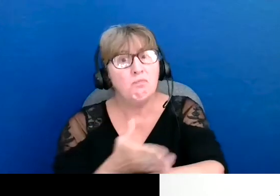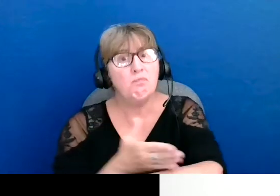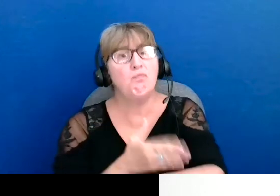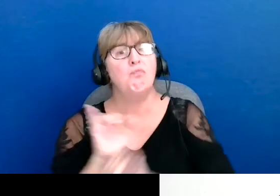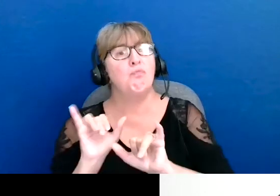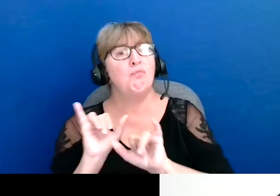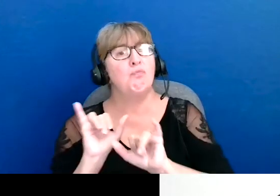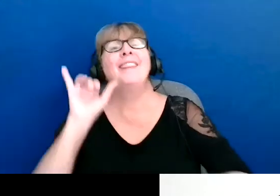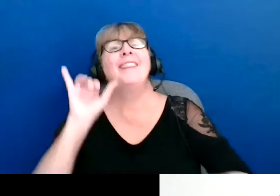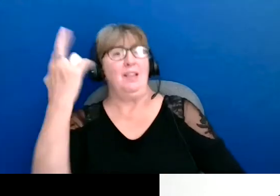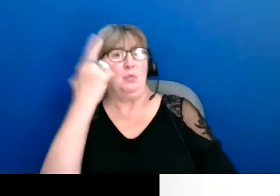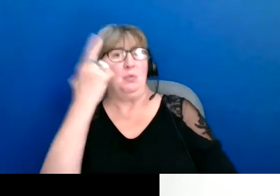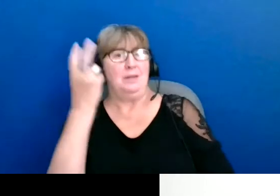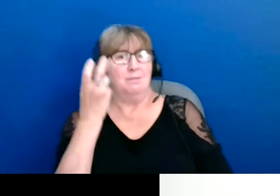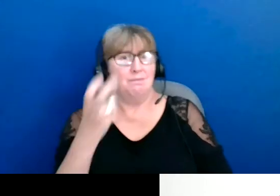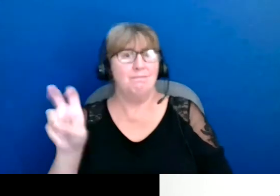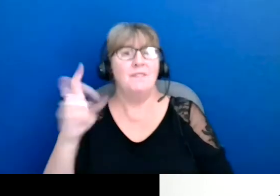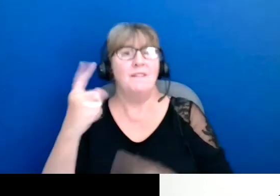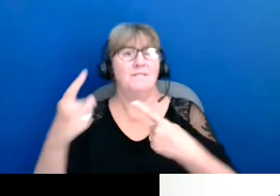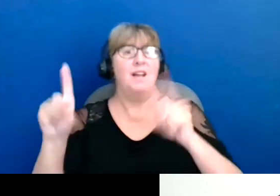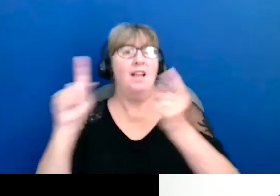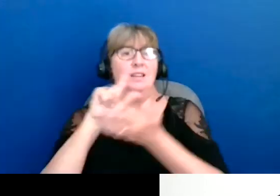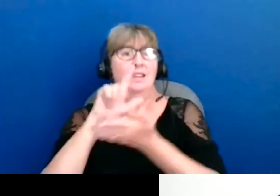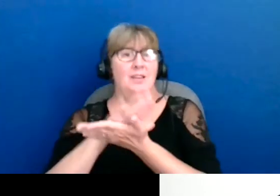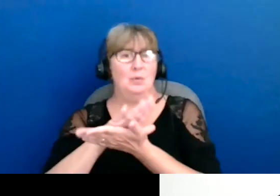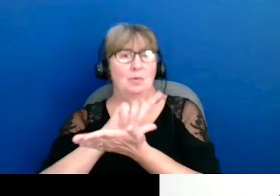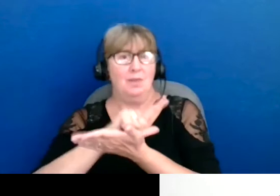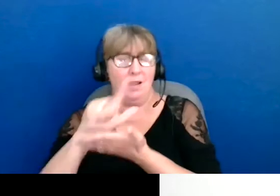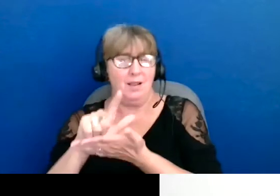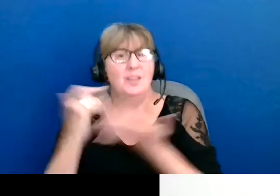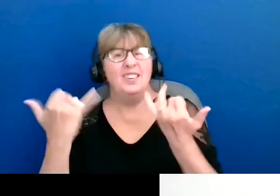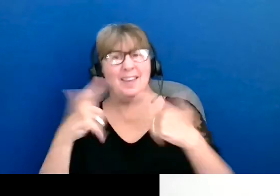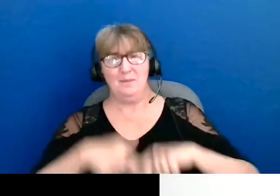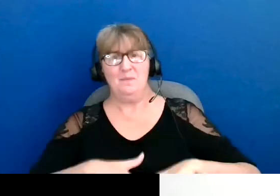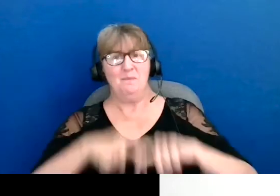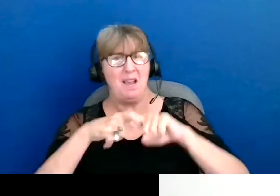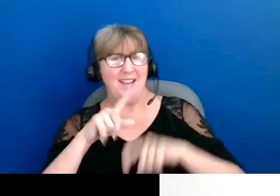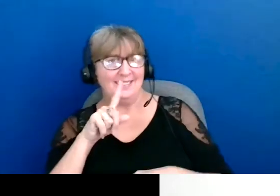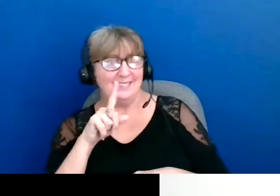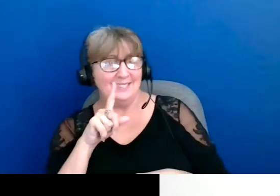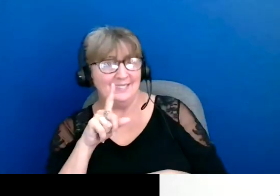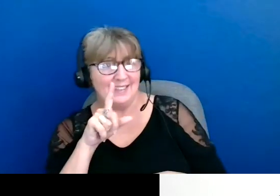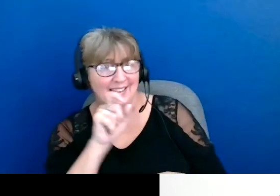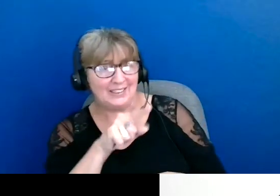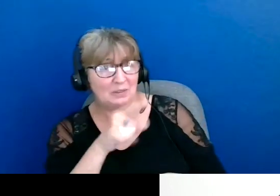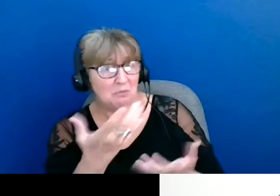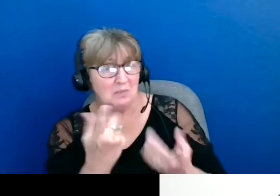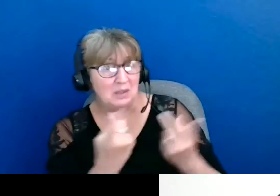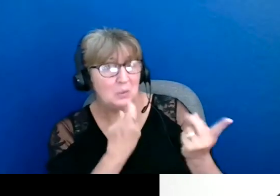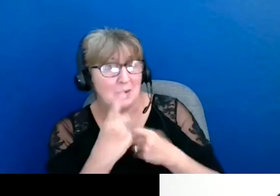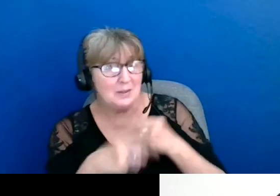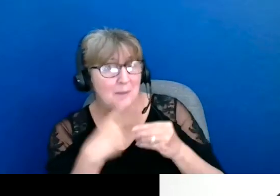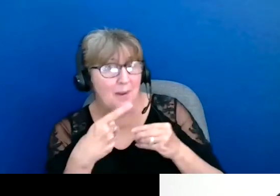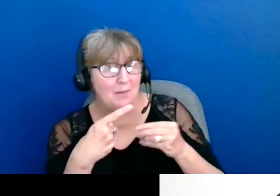law school. So I want to pause here and check in. Does anyone have any questions so far about that